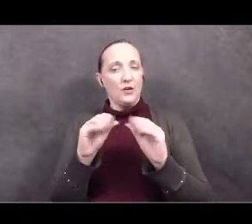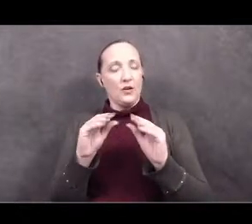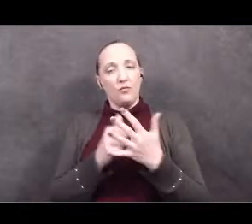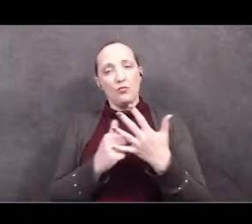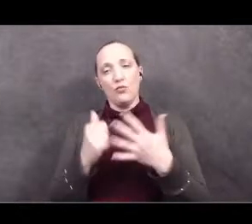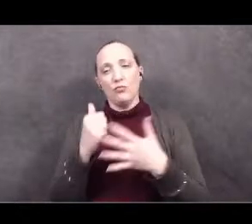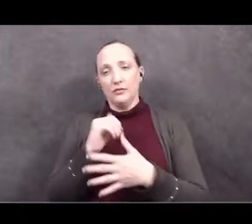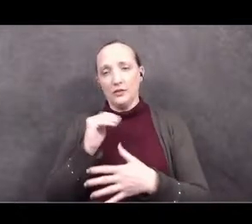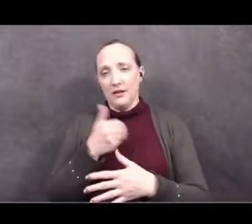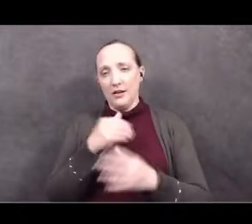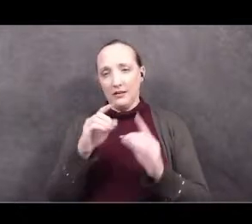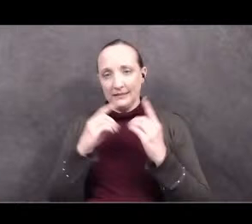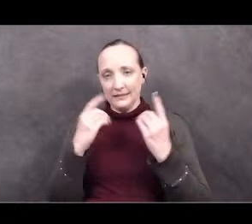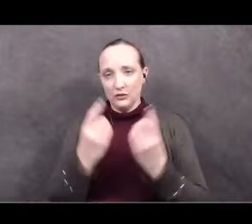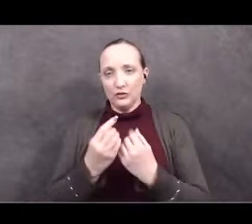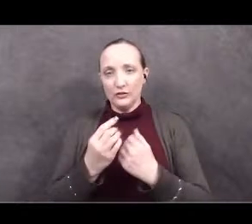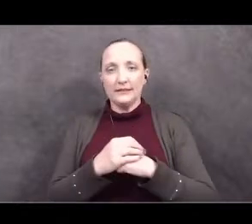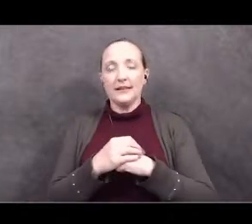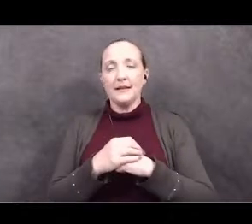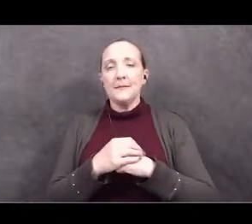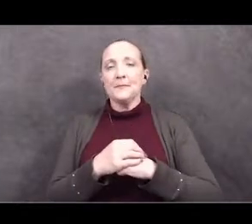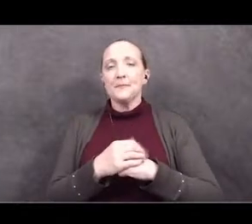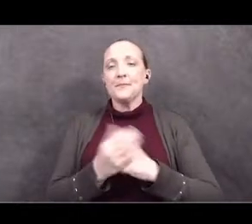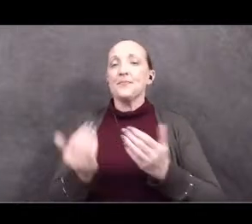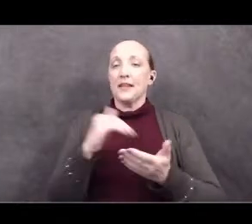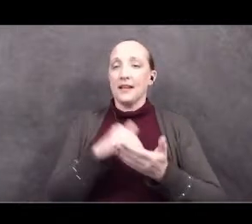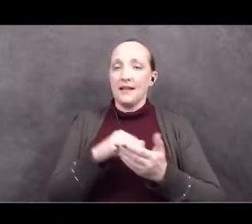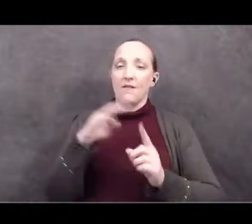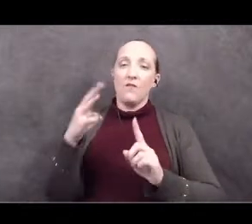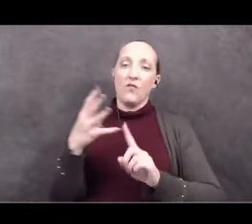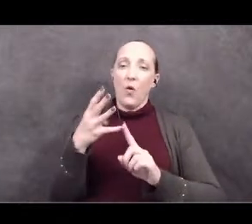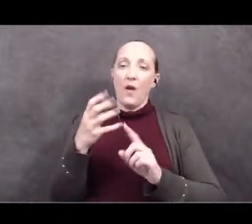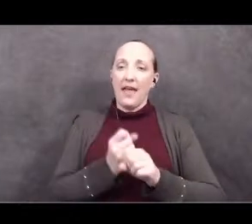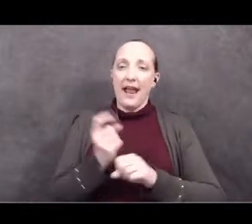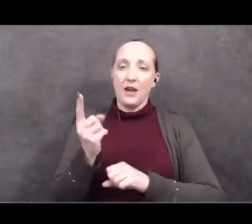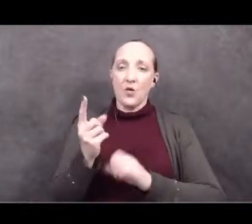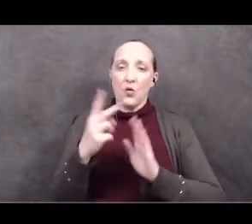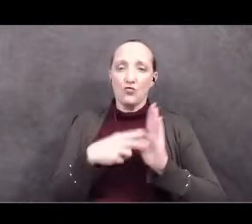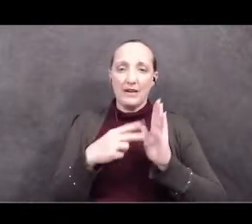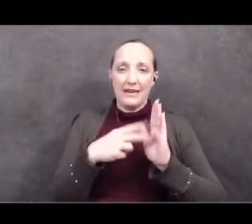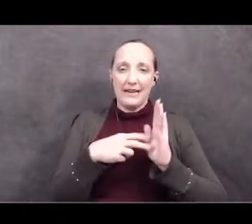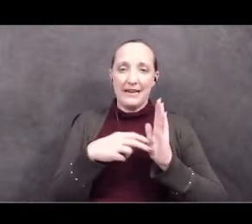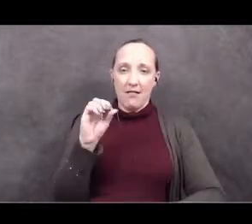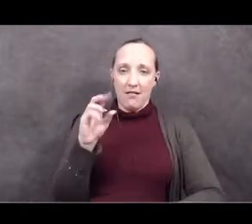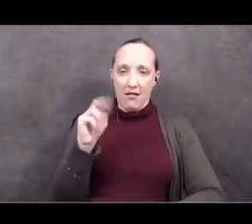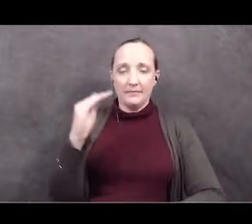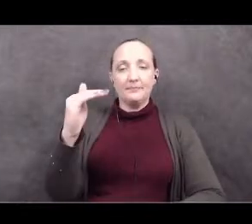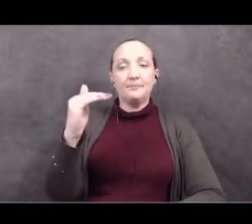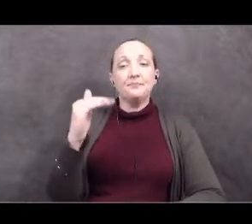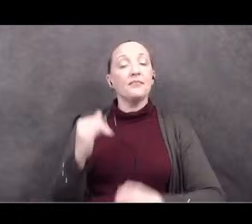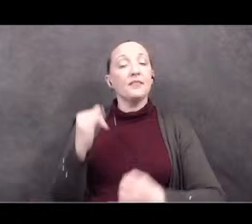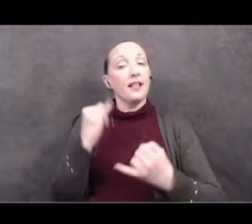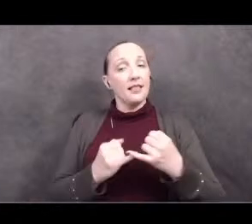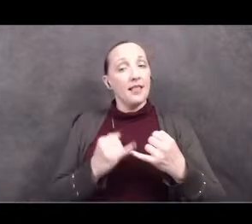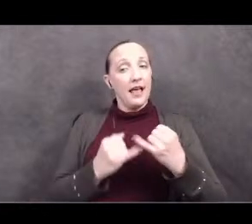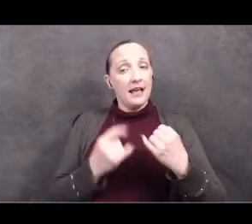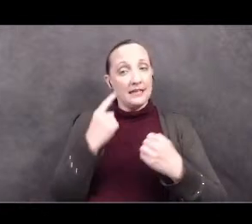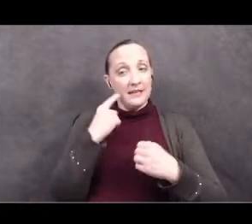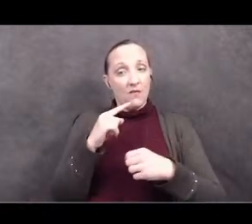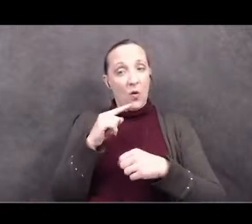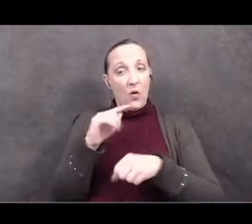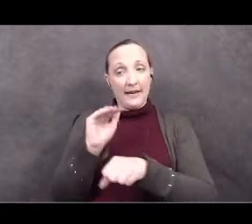district so uh again uh fourth annual reading con and then the last uh that I have for this evening on my